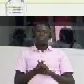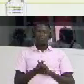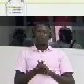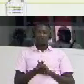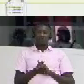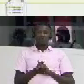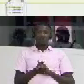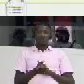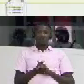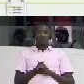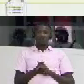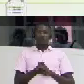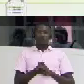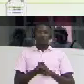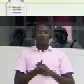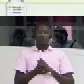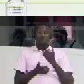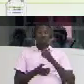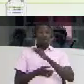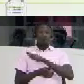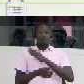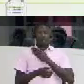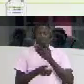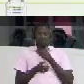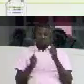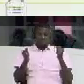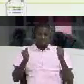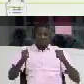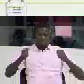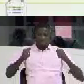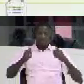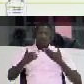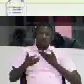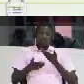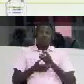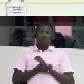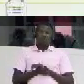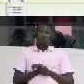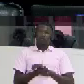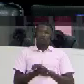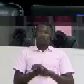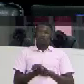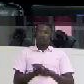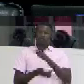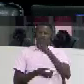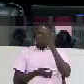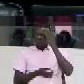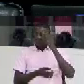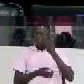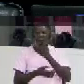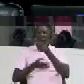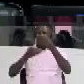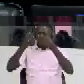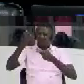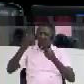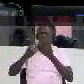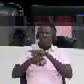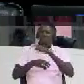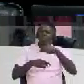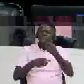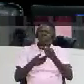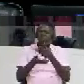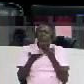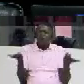yaram. But also they were heavily built. Did you know where they were from? xam nga ñooñu fan